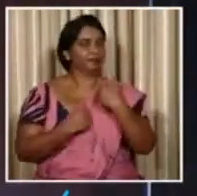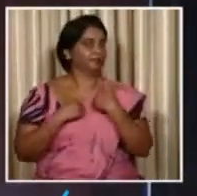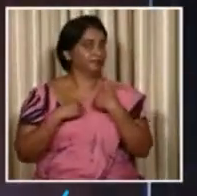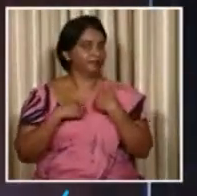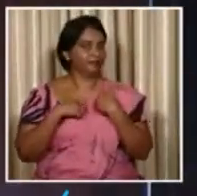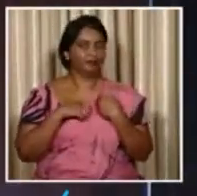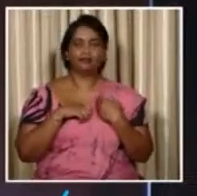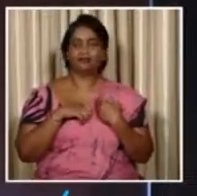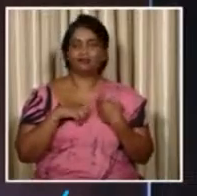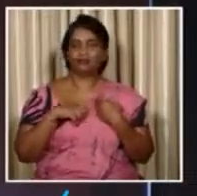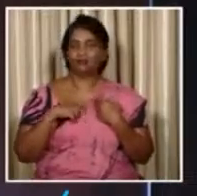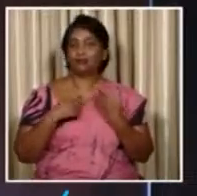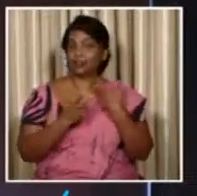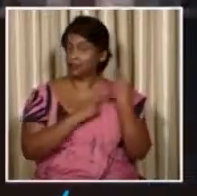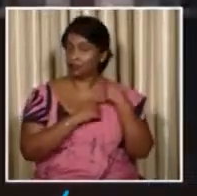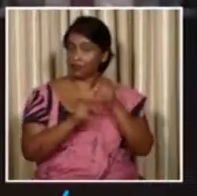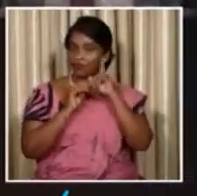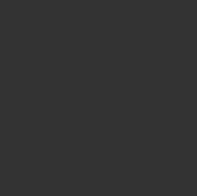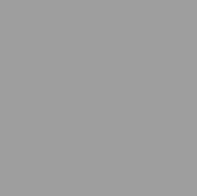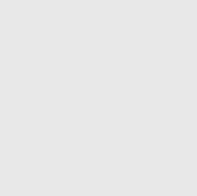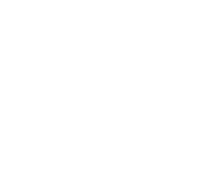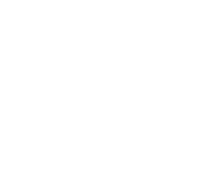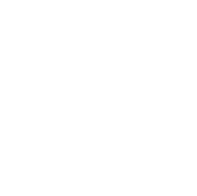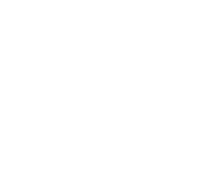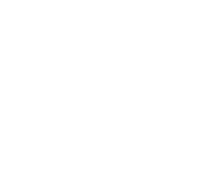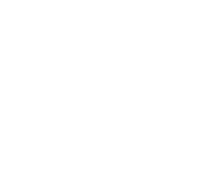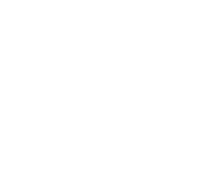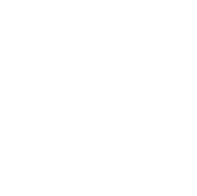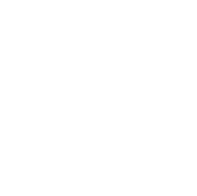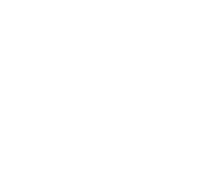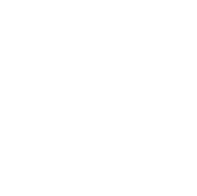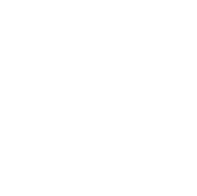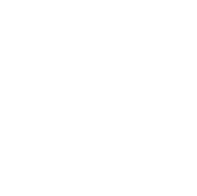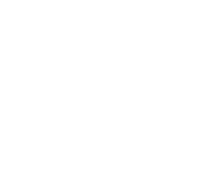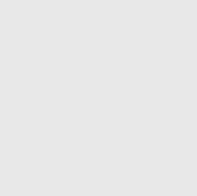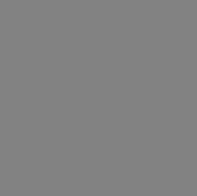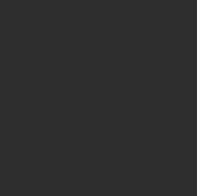responsibility. You take my word. Order please. Thank you. AsianMirror.lk